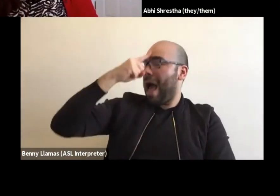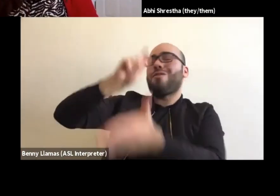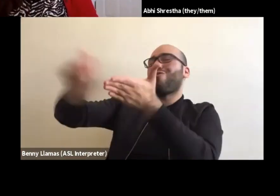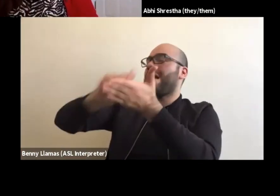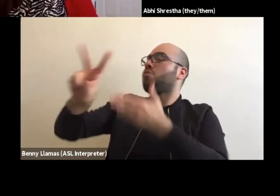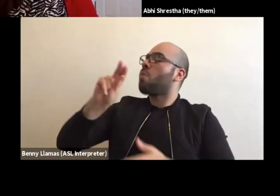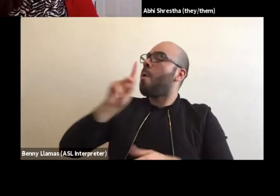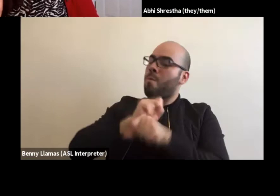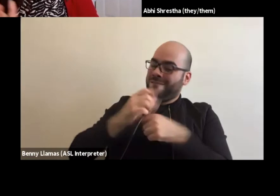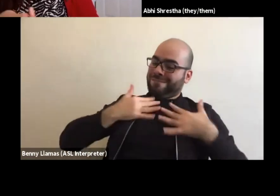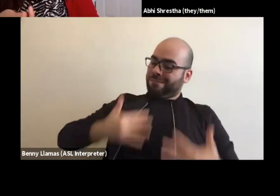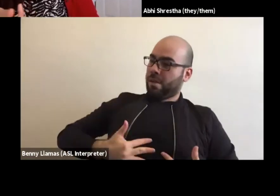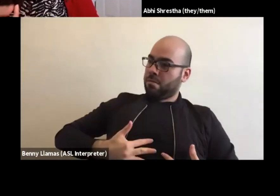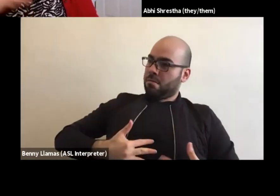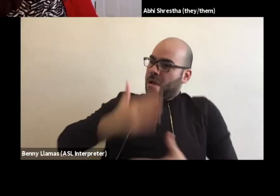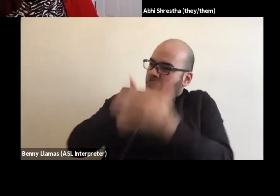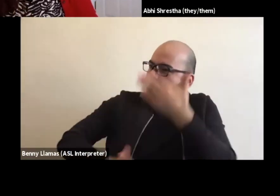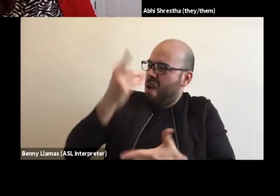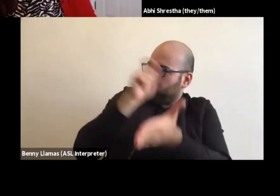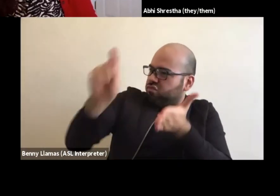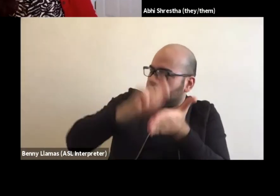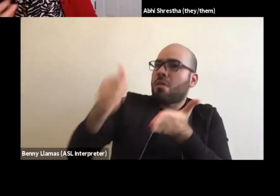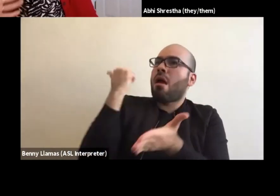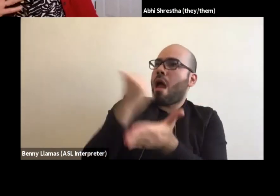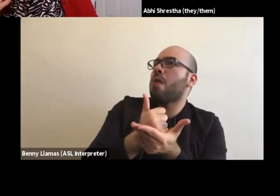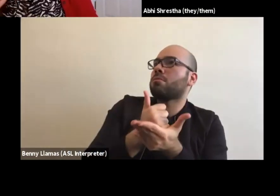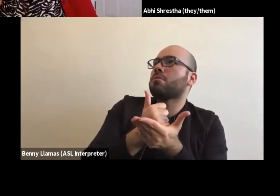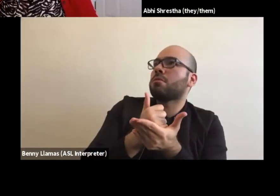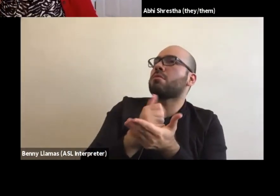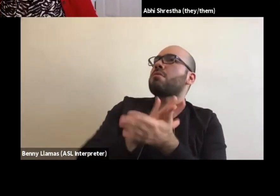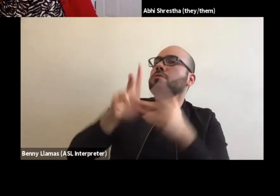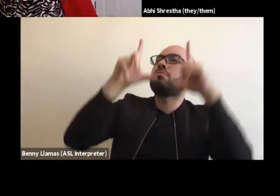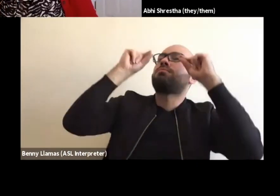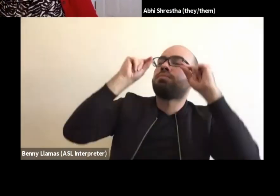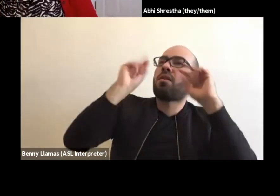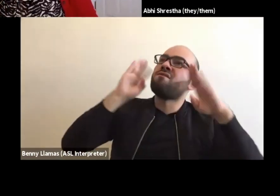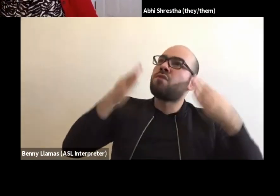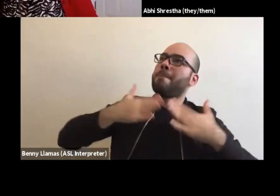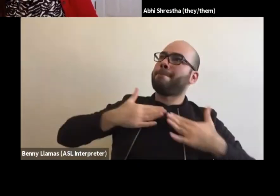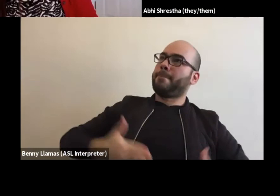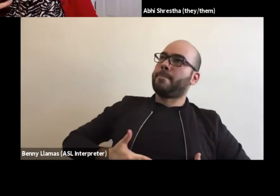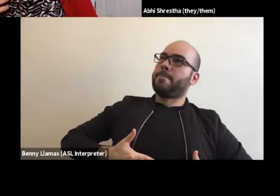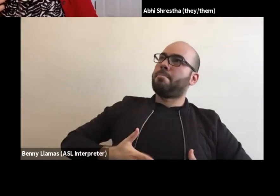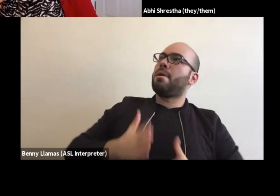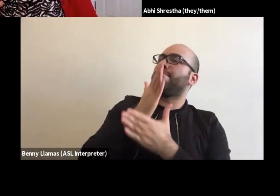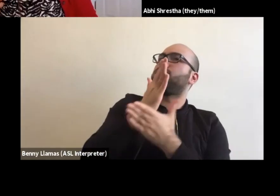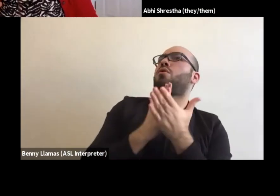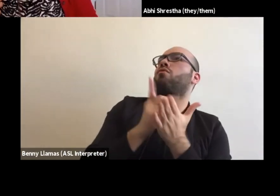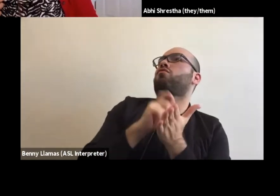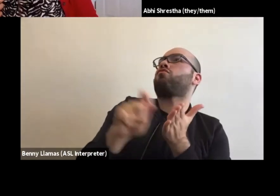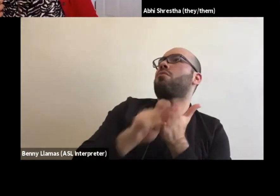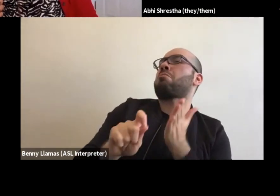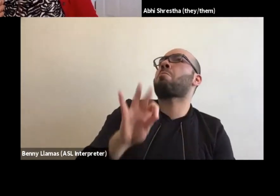picking up certain words and leaving out others, you know? And so I think that's really amazing. And thank you, Franny Choi.